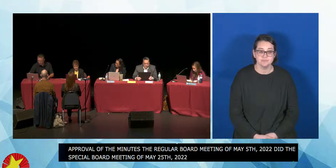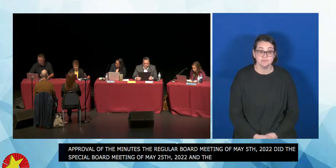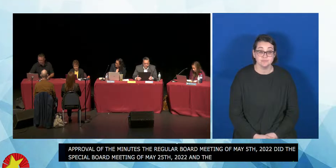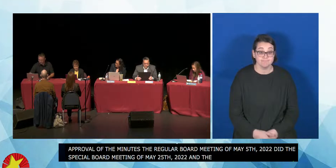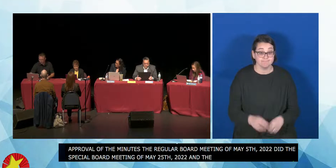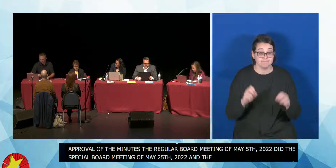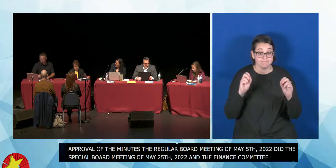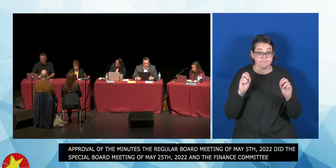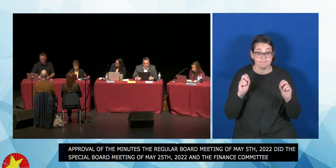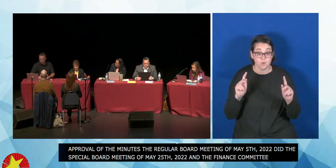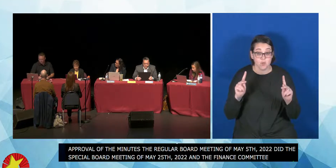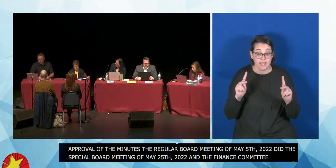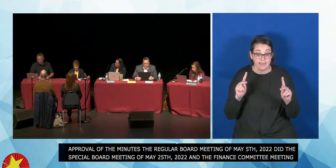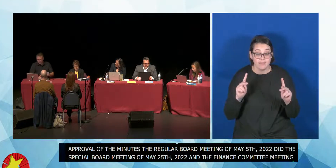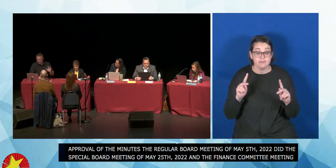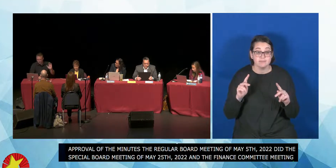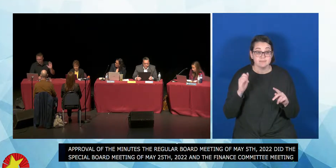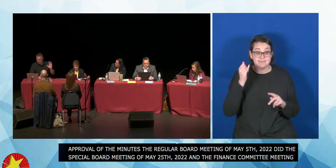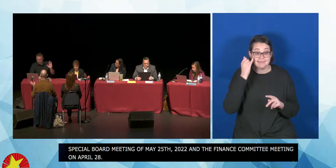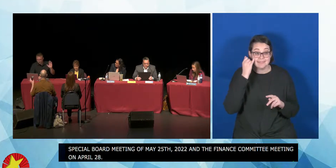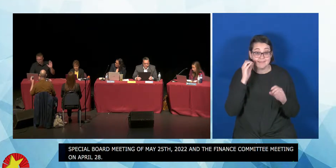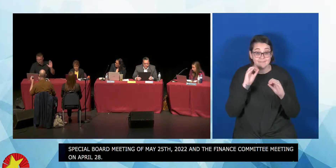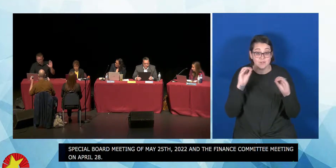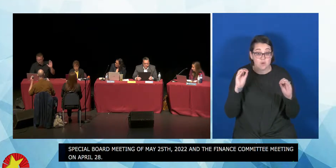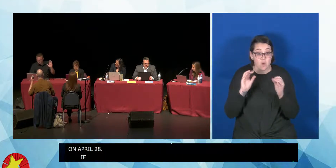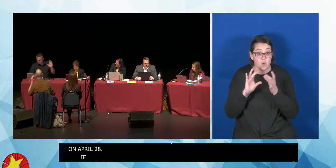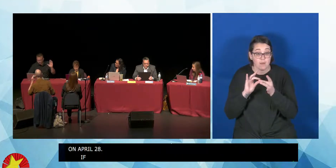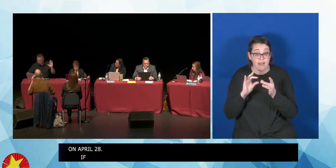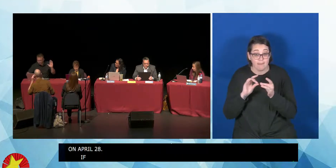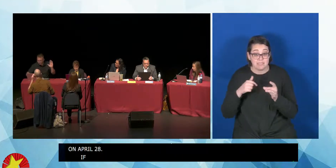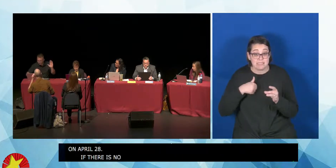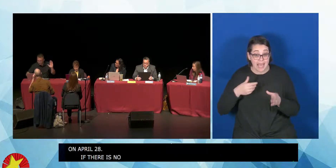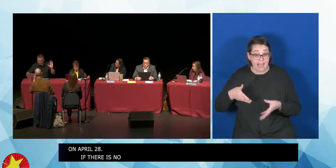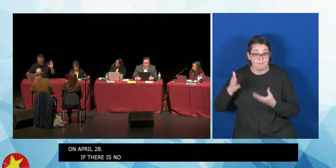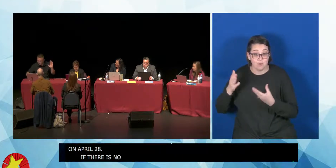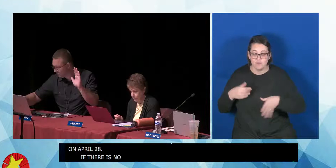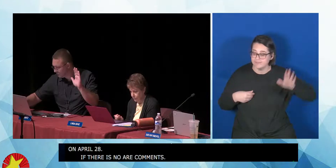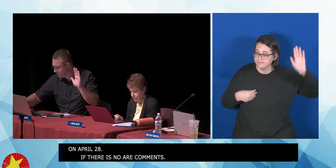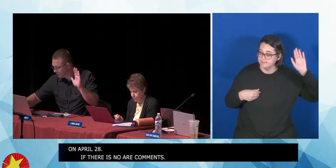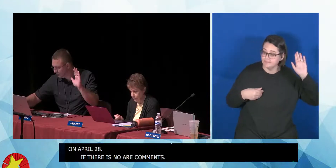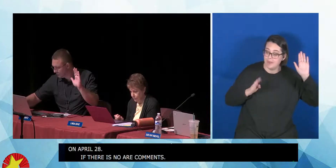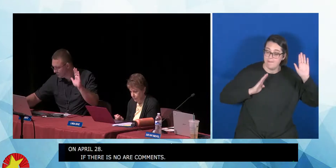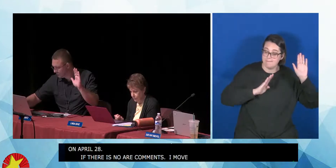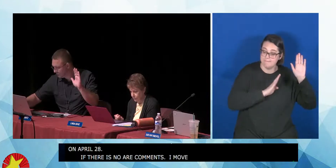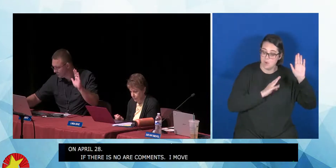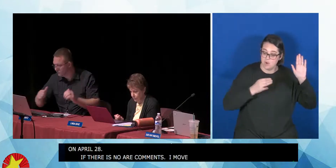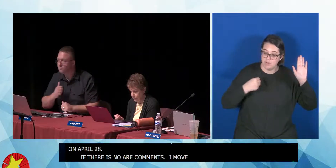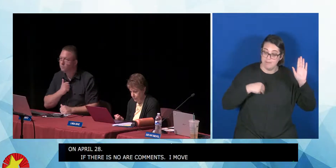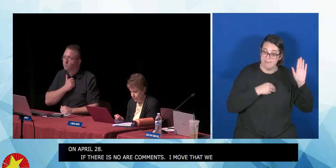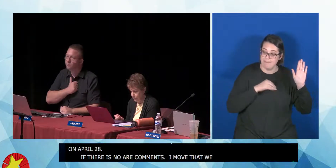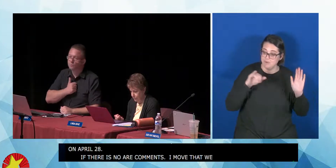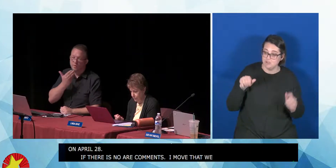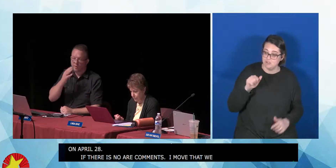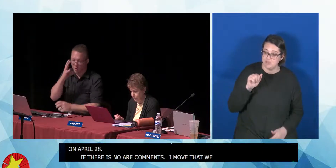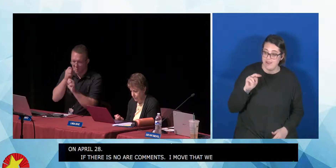Okay, if there are no comments, I move that we... This is Board Member Jans. Sure.